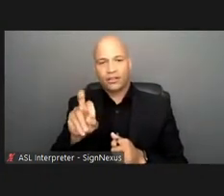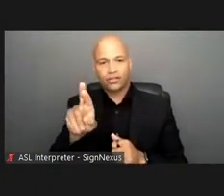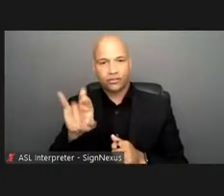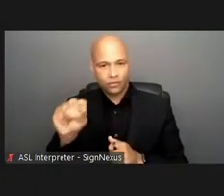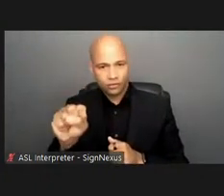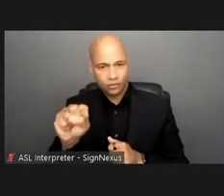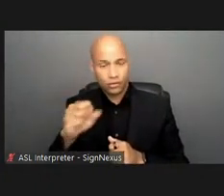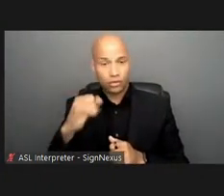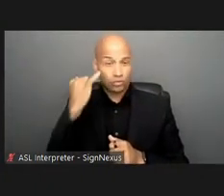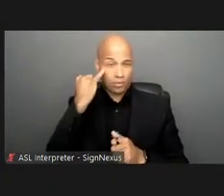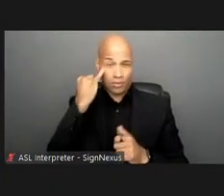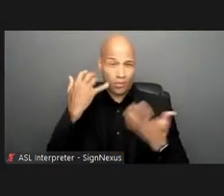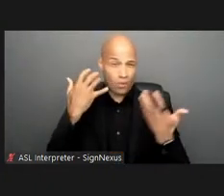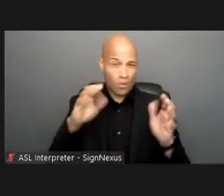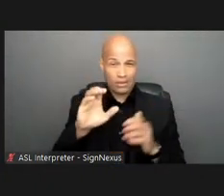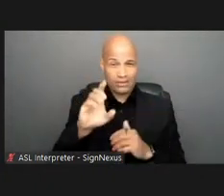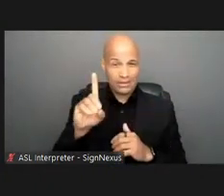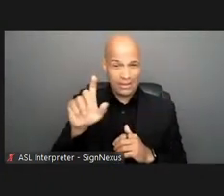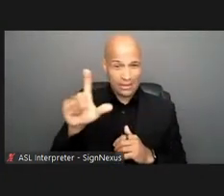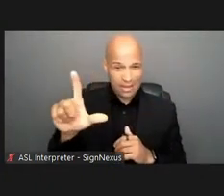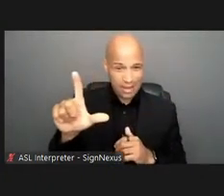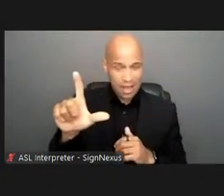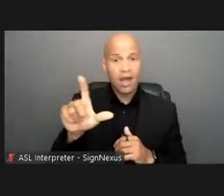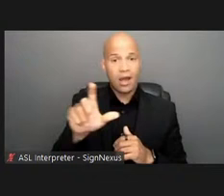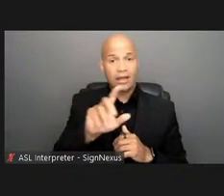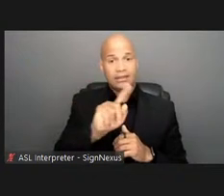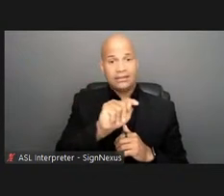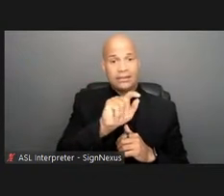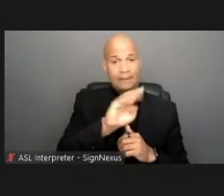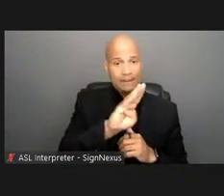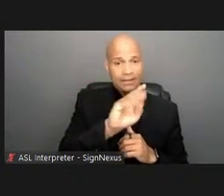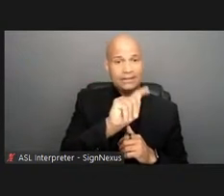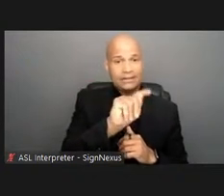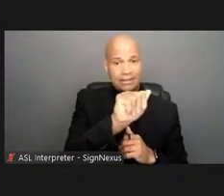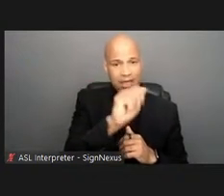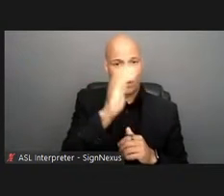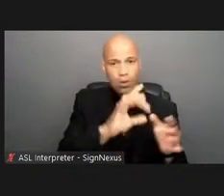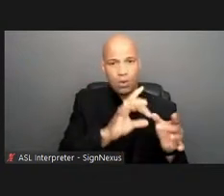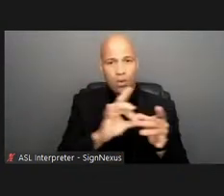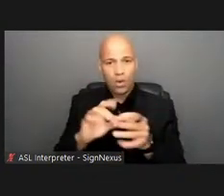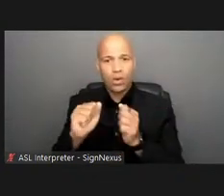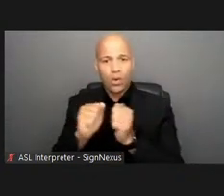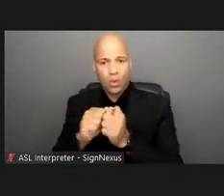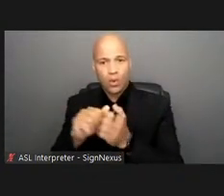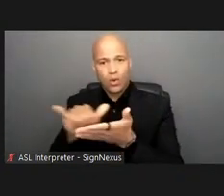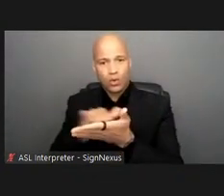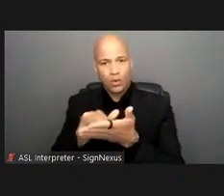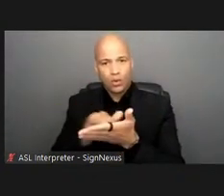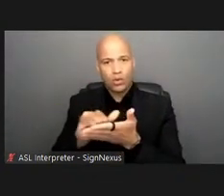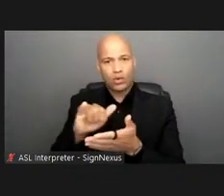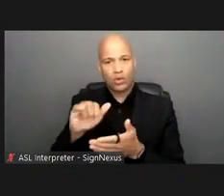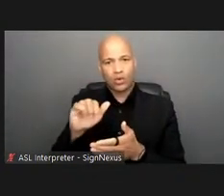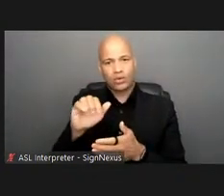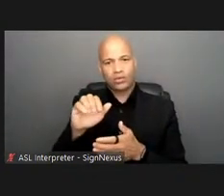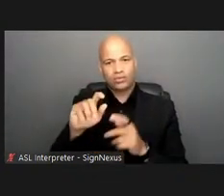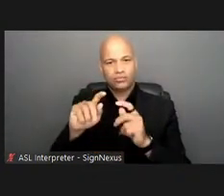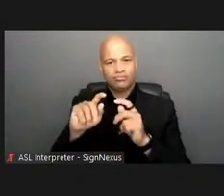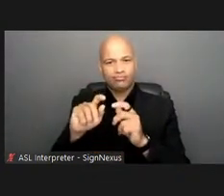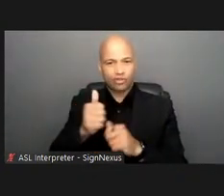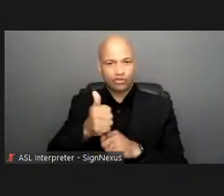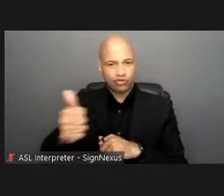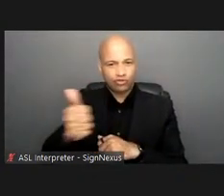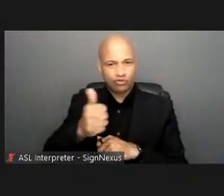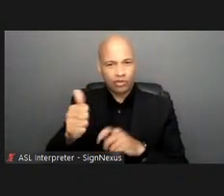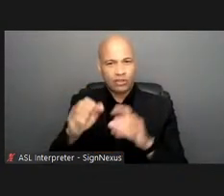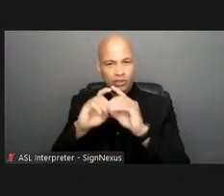for those who may not want a commercial driver's license tbta will coordinate with MTA New York City transit to submit a request to the Federal Transit Administration